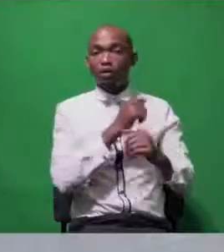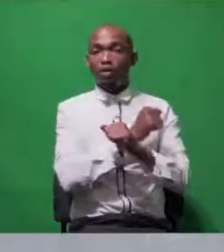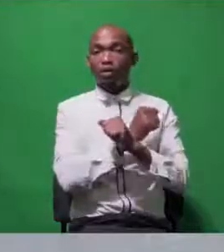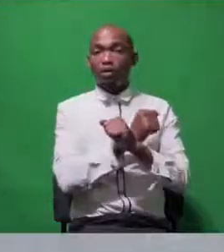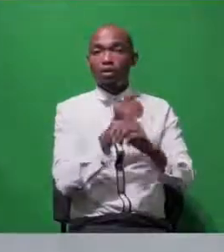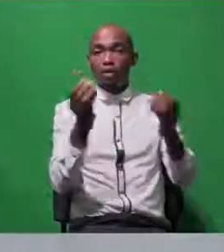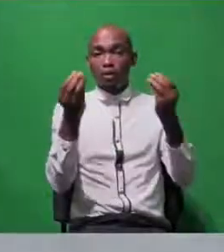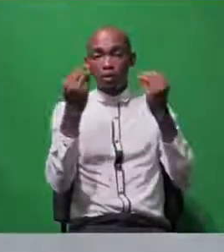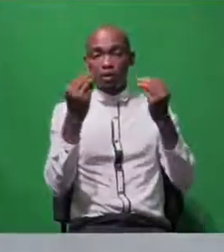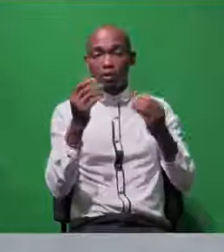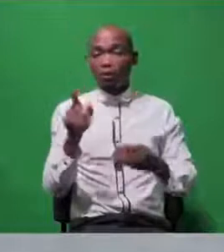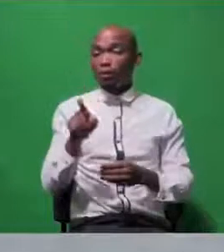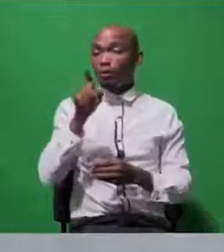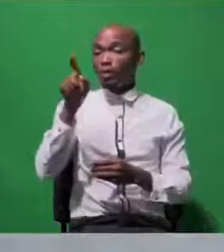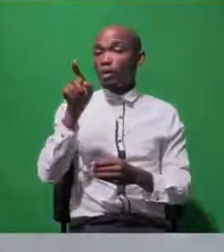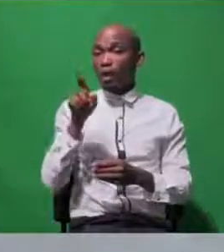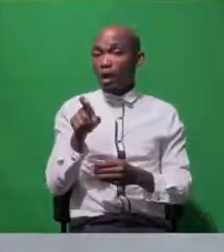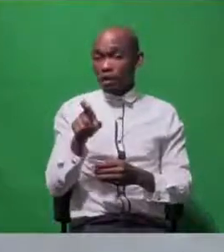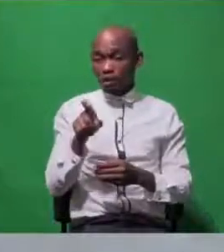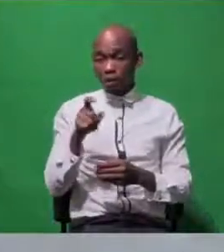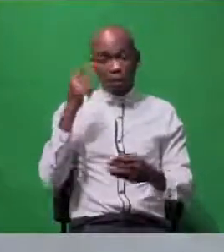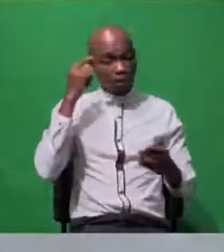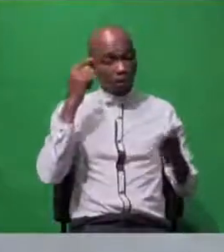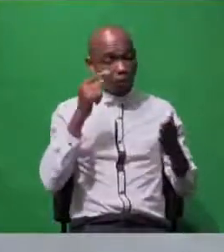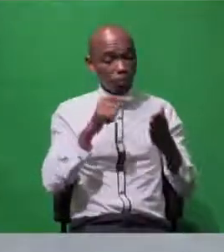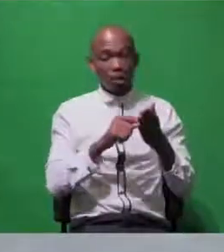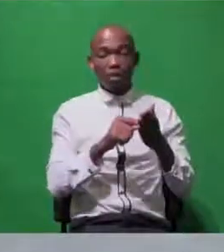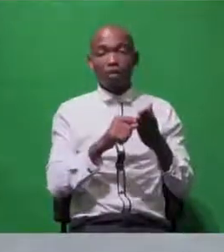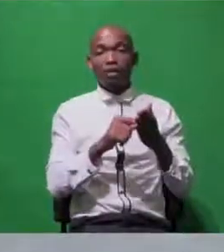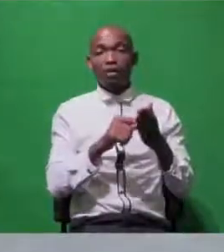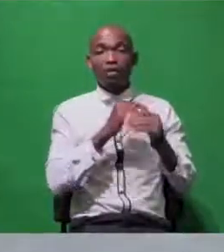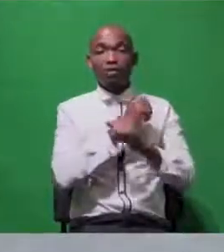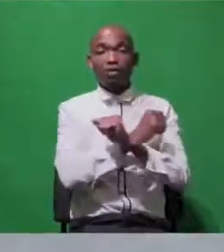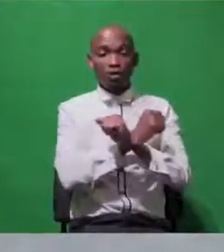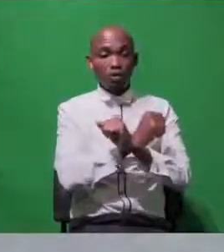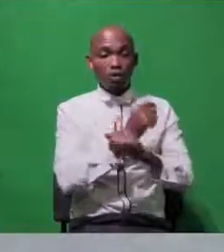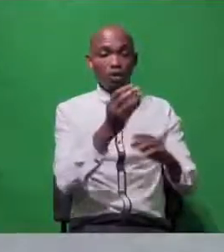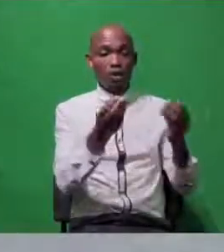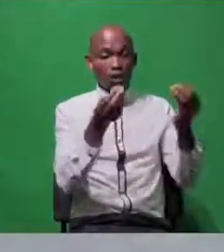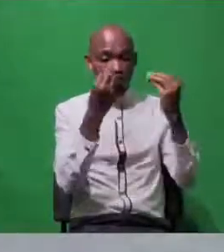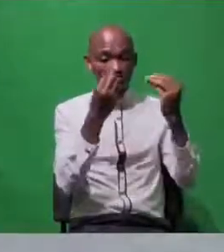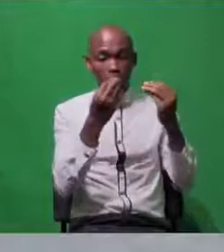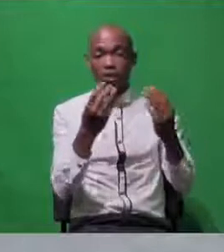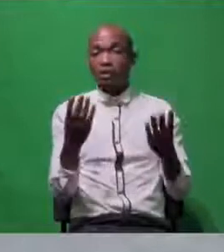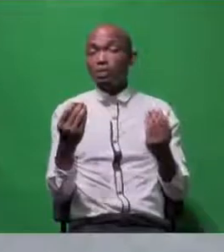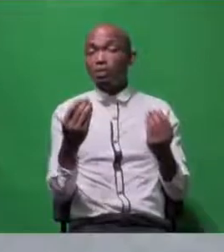are asked about the meaning of colonial education, simply we can